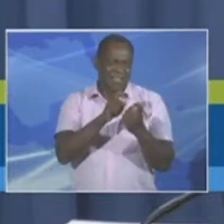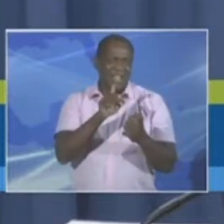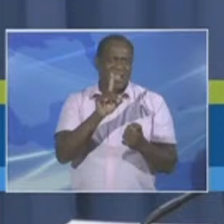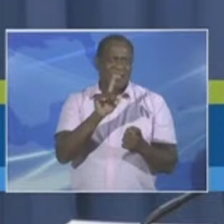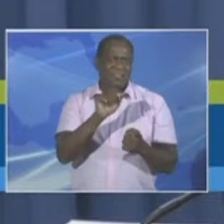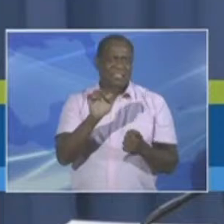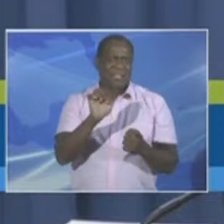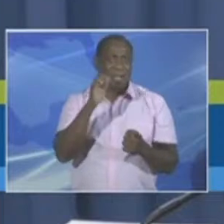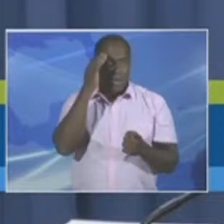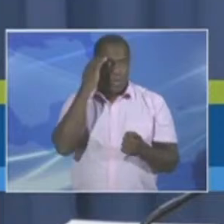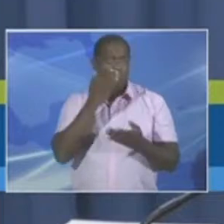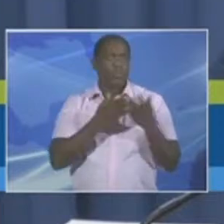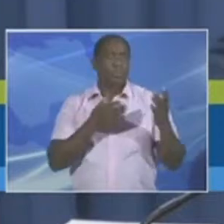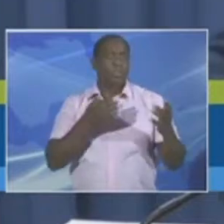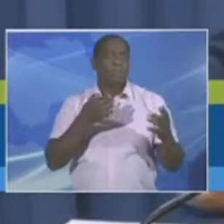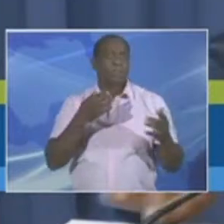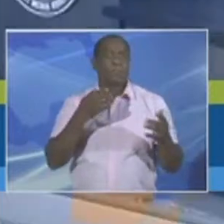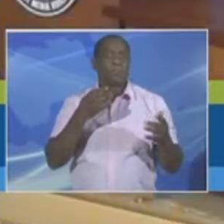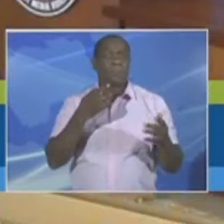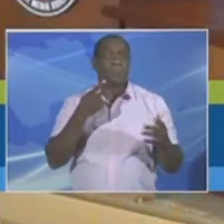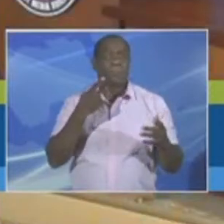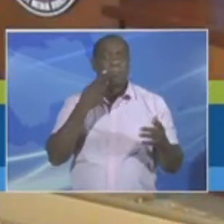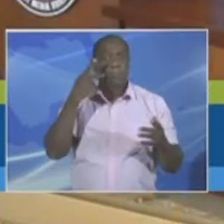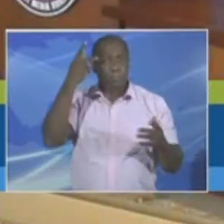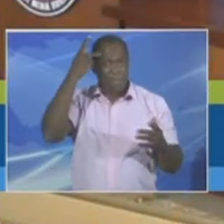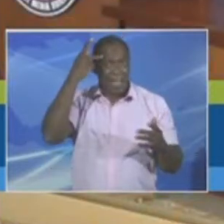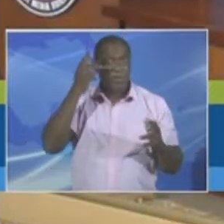for which we are grateful.